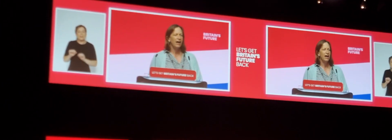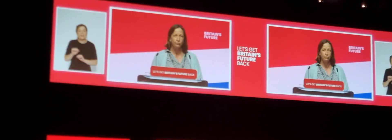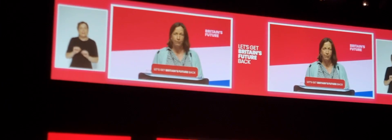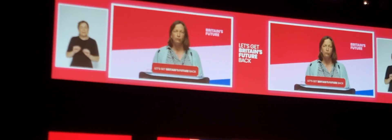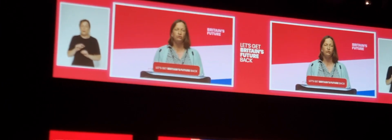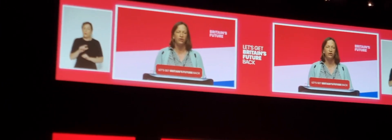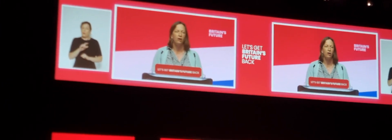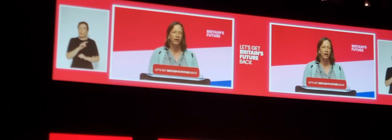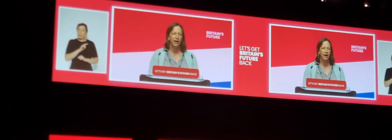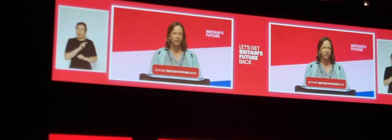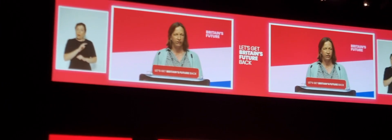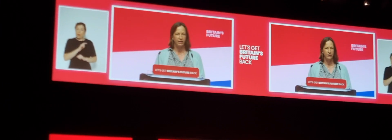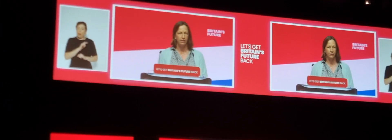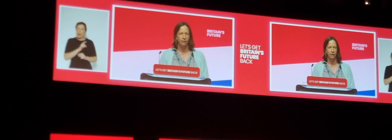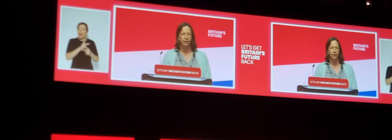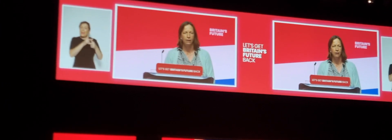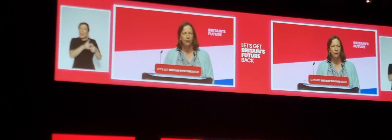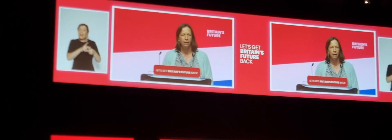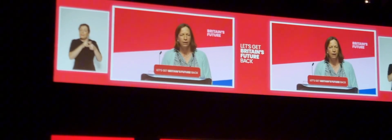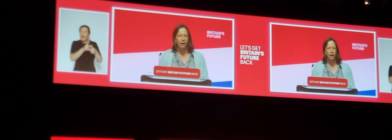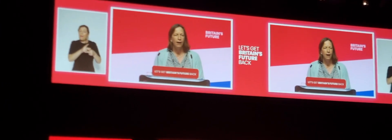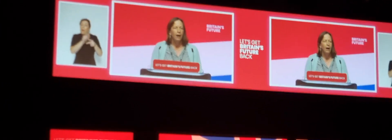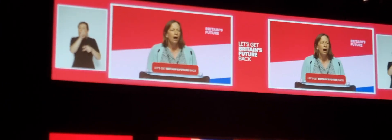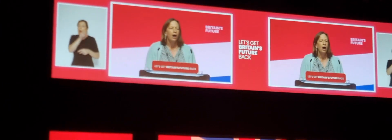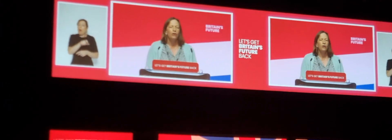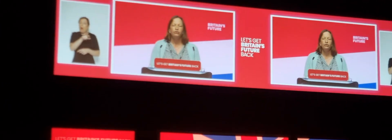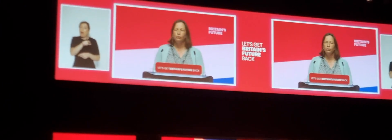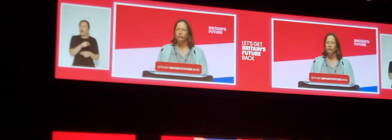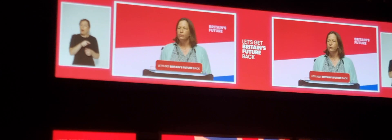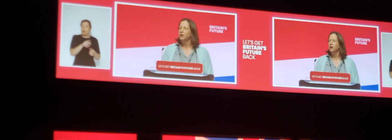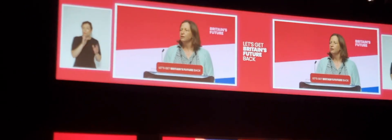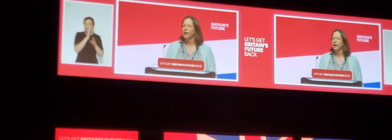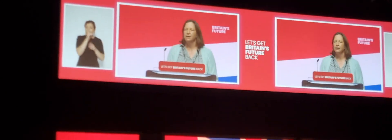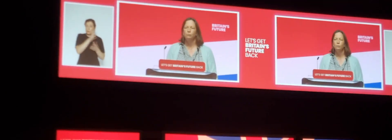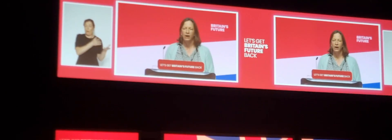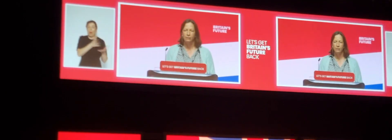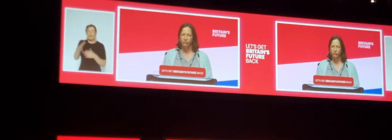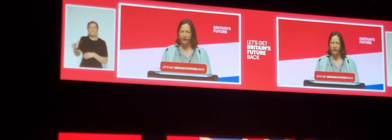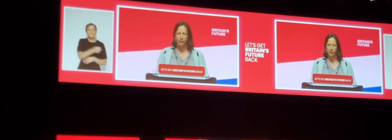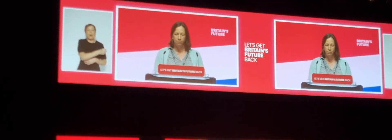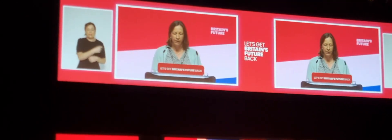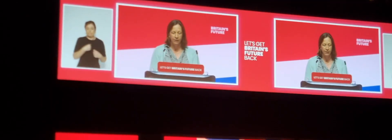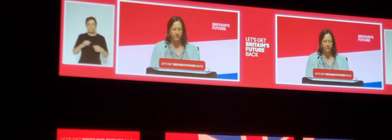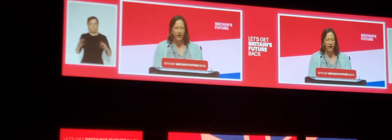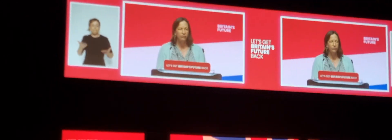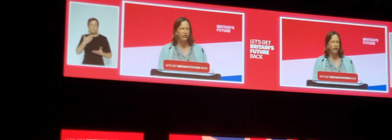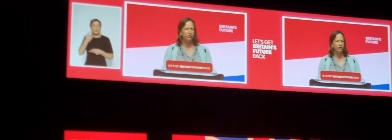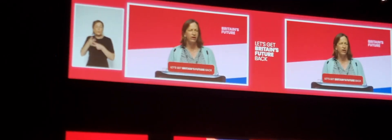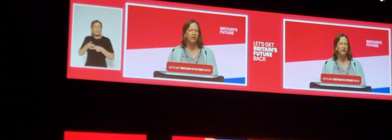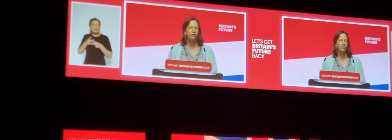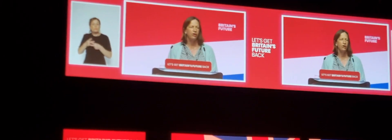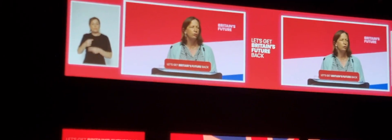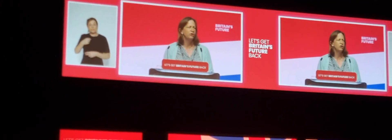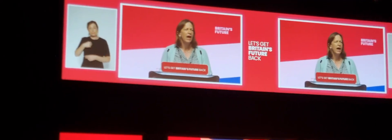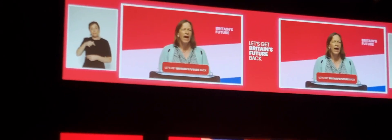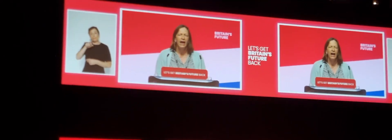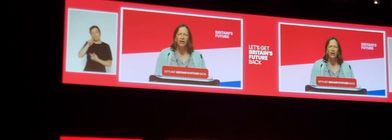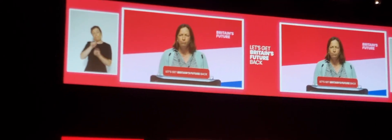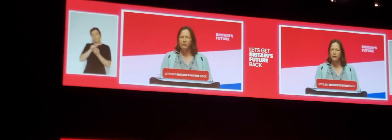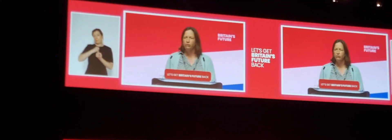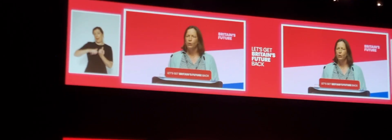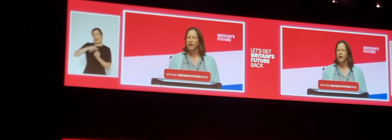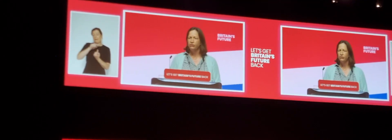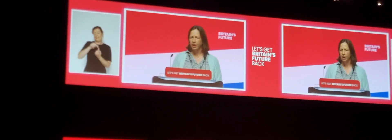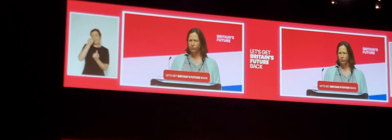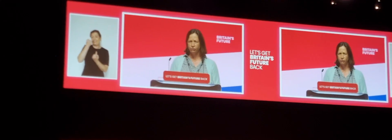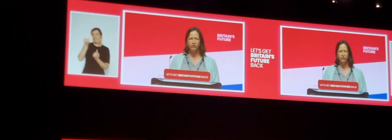school has poached our caretaker. I talked to a young man in Wickham COP, 16 years old. He's